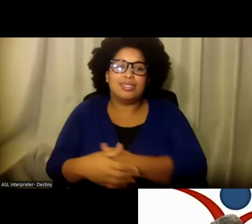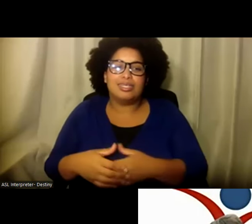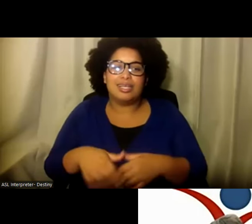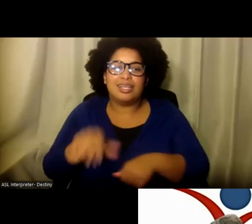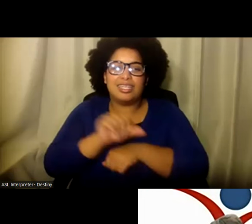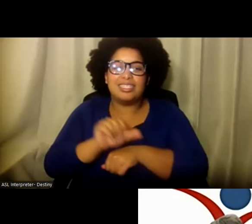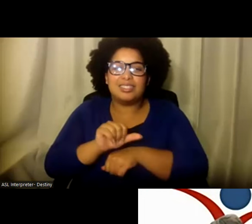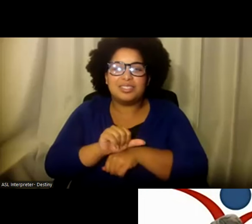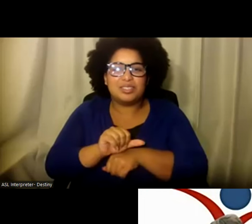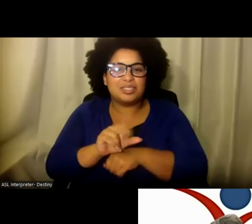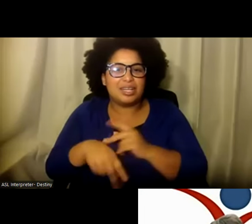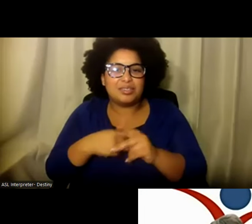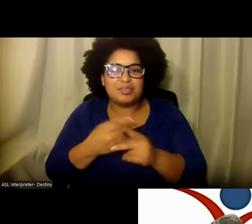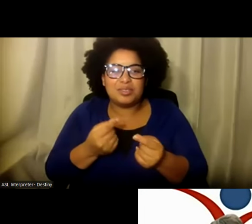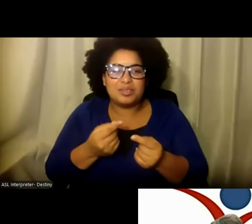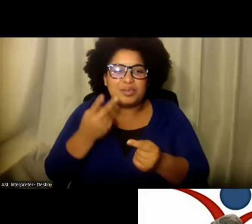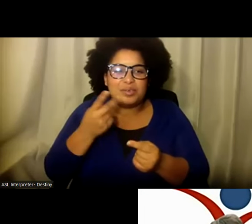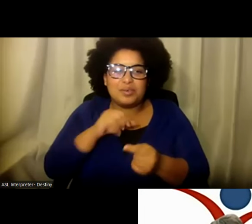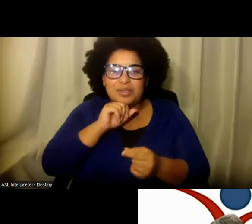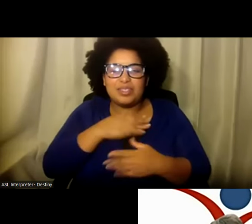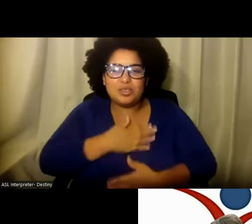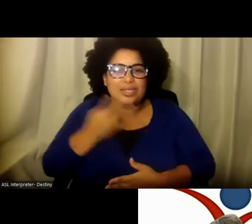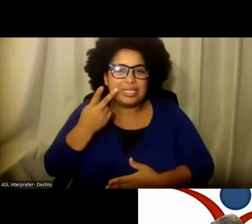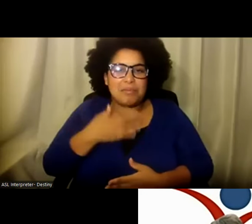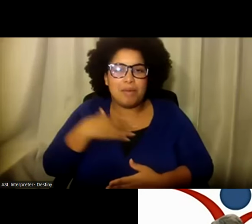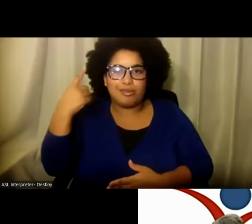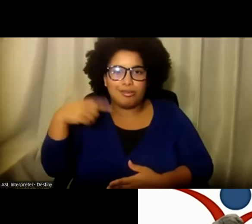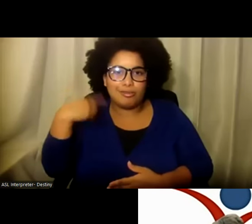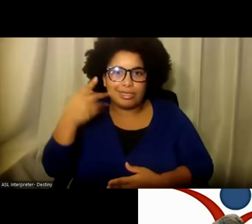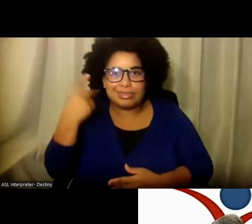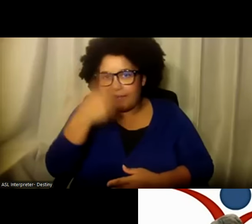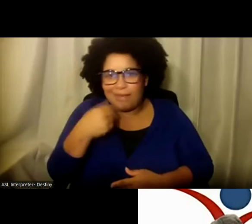to do with people that enjoy seeing my crazy face every day.